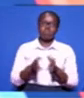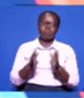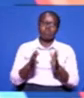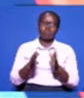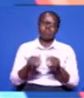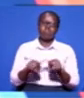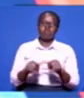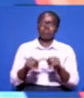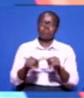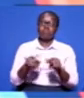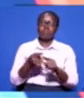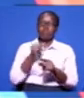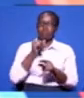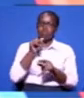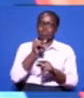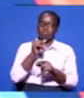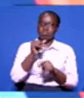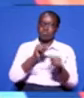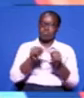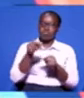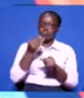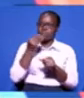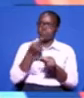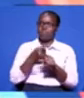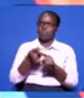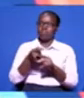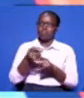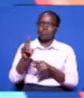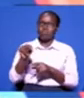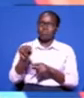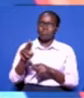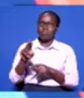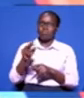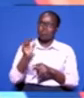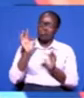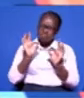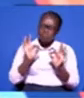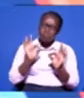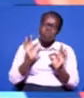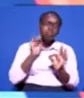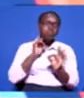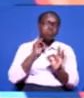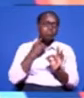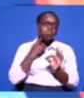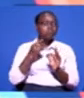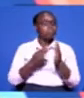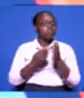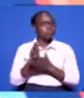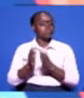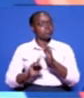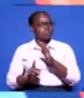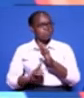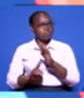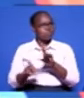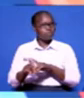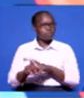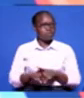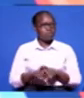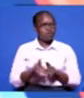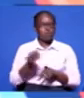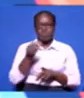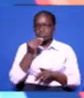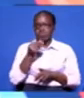but it is not just about food. It also has to be nutritious. And so through the ministry, we are also seeing that the food, like the